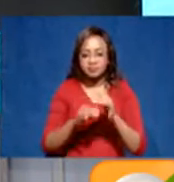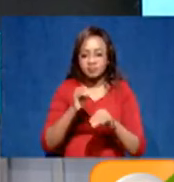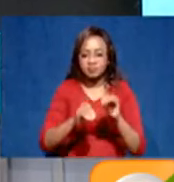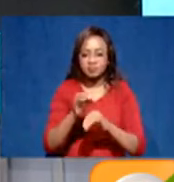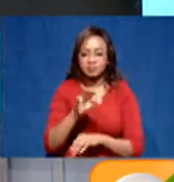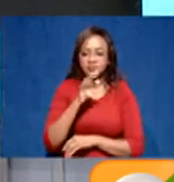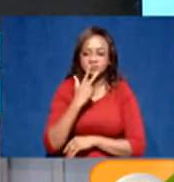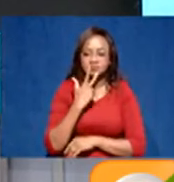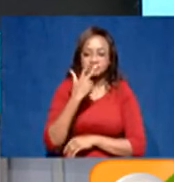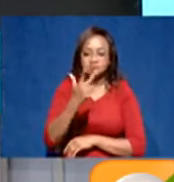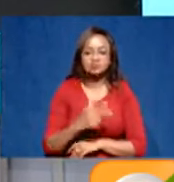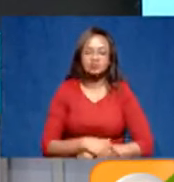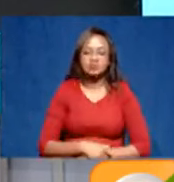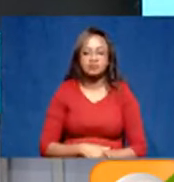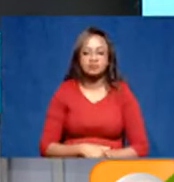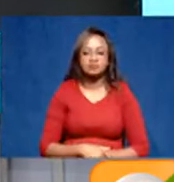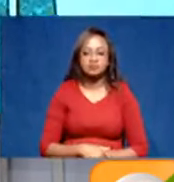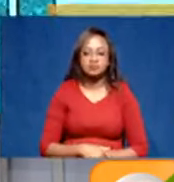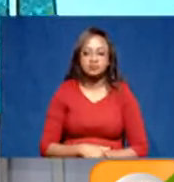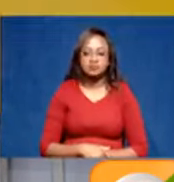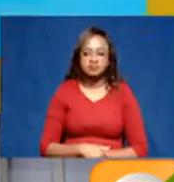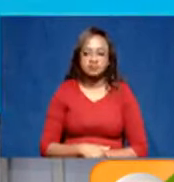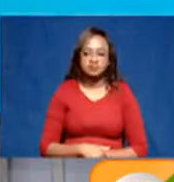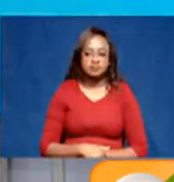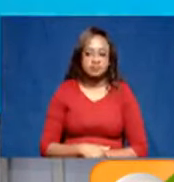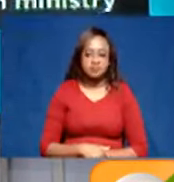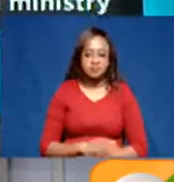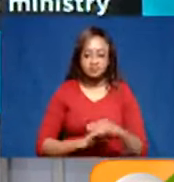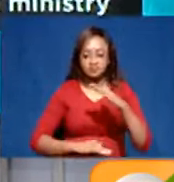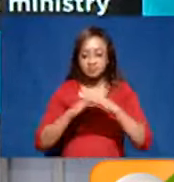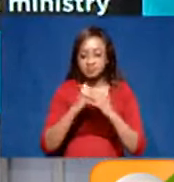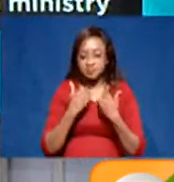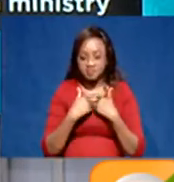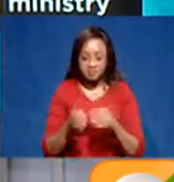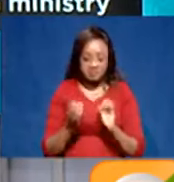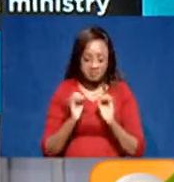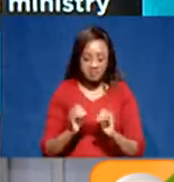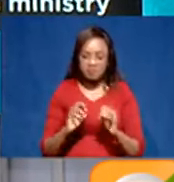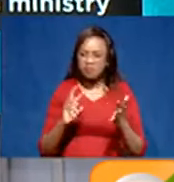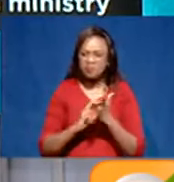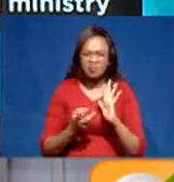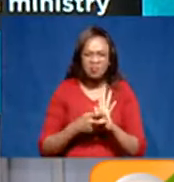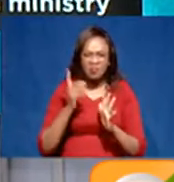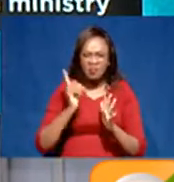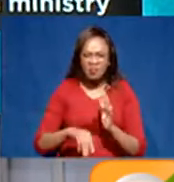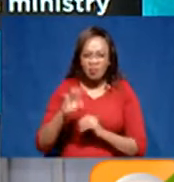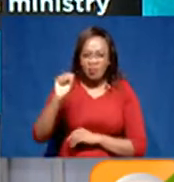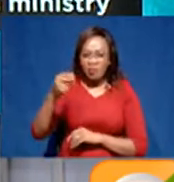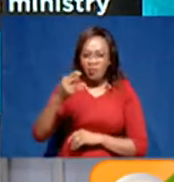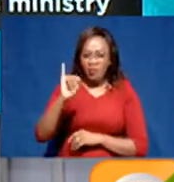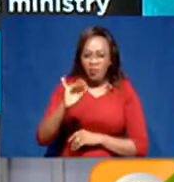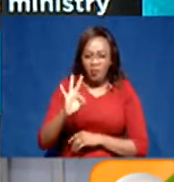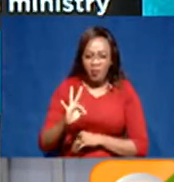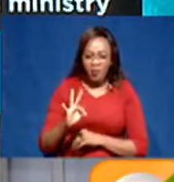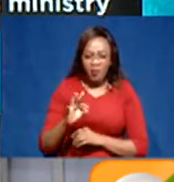be 300 shillings, and again, there is no defined limit. Now, what that means is that the Social Health Authority, which is already in